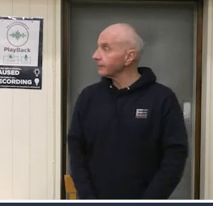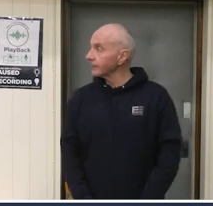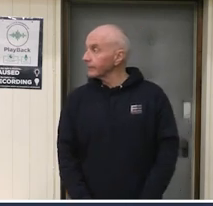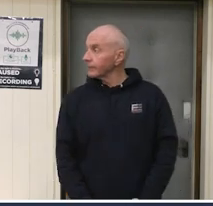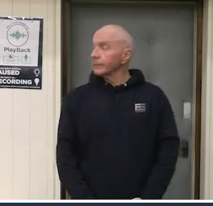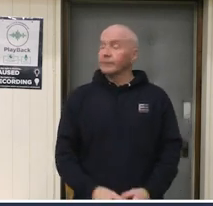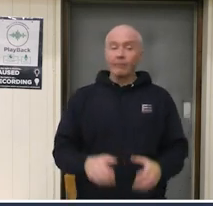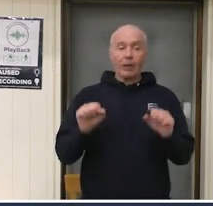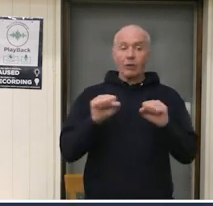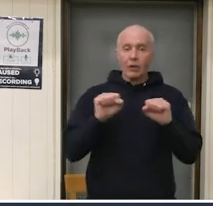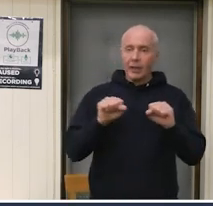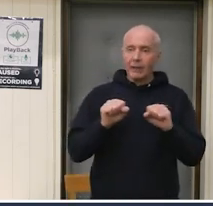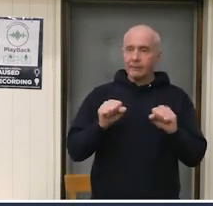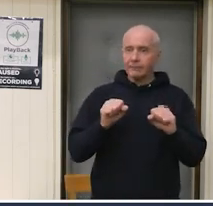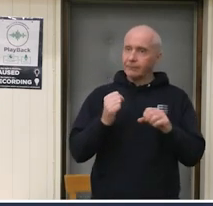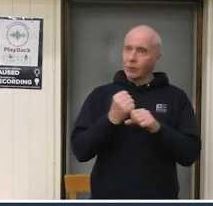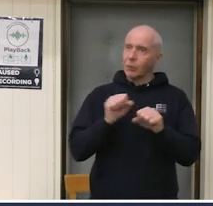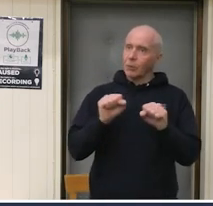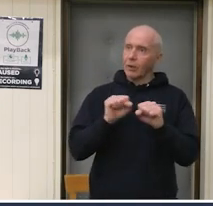haven't done, but we will do.